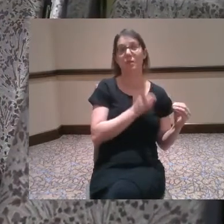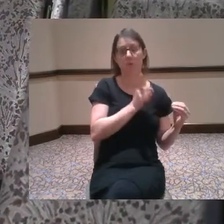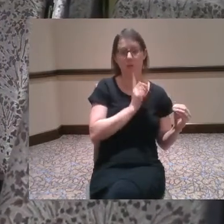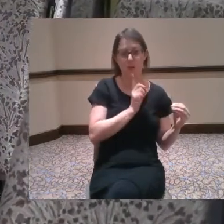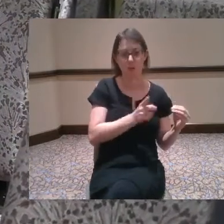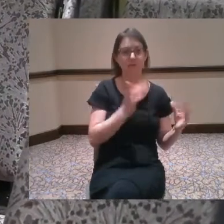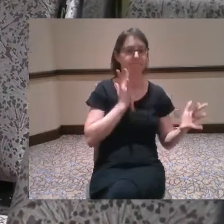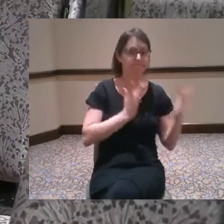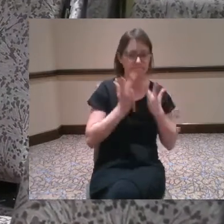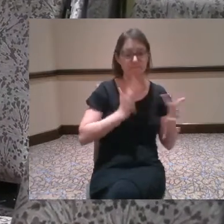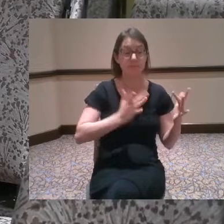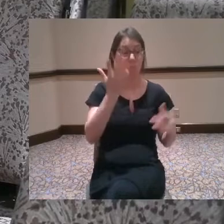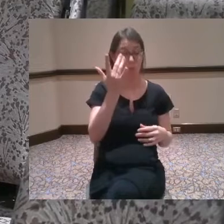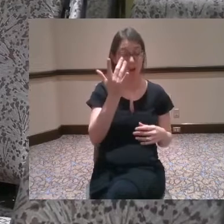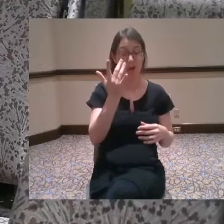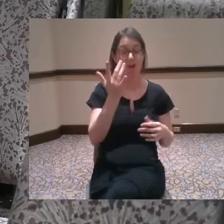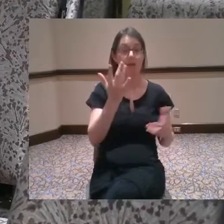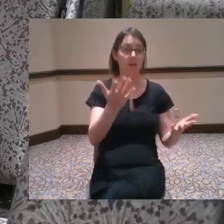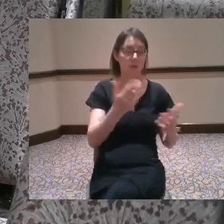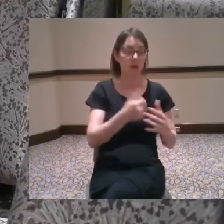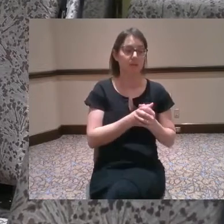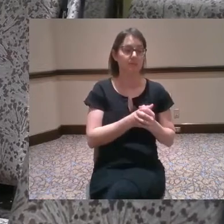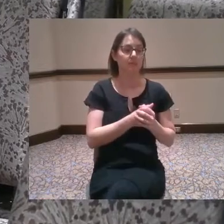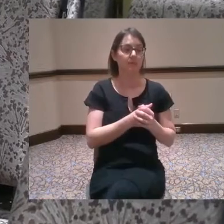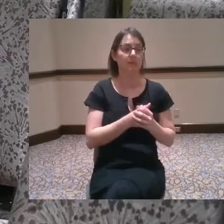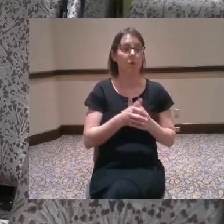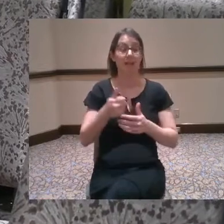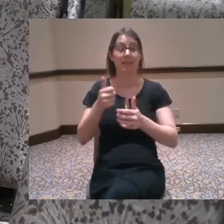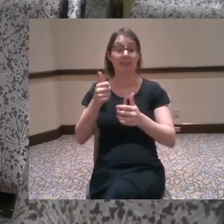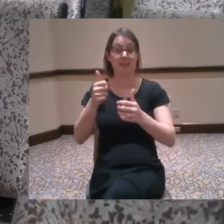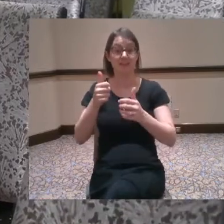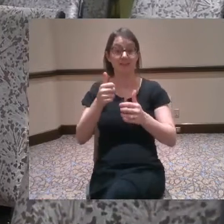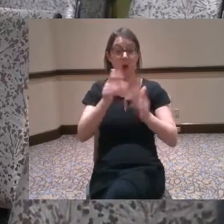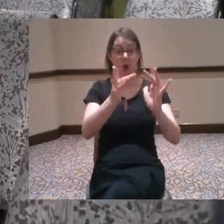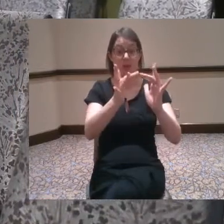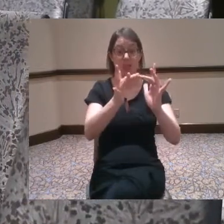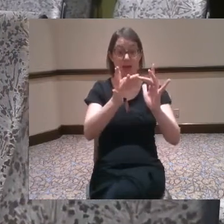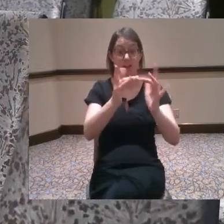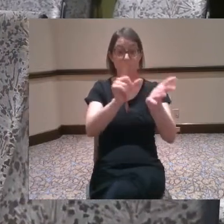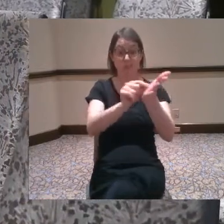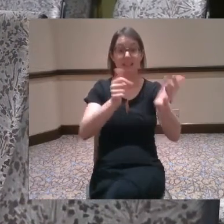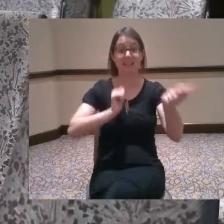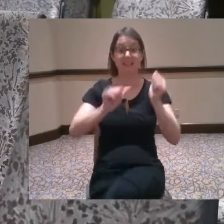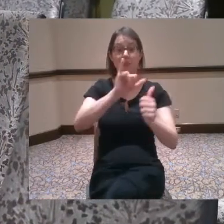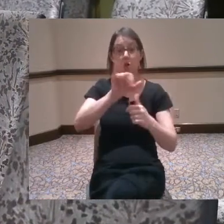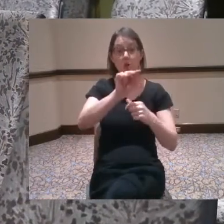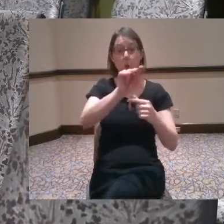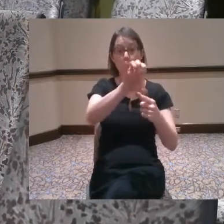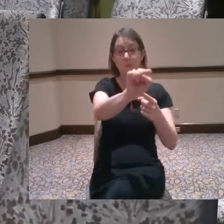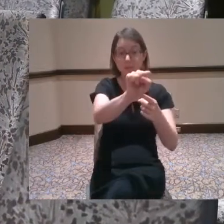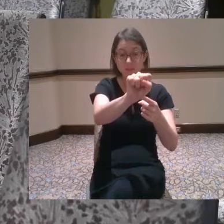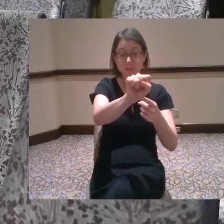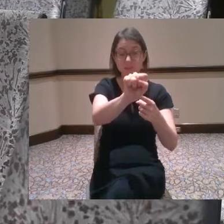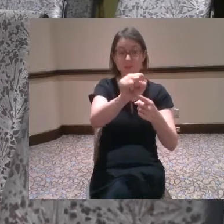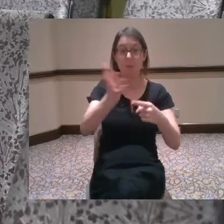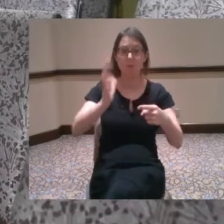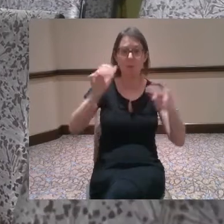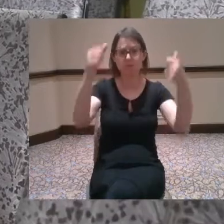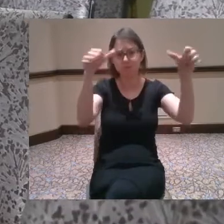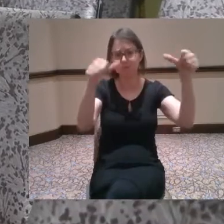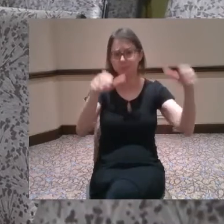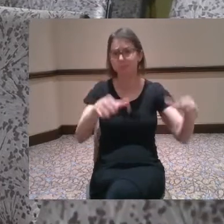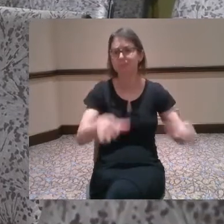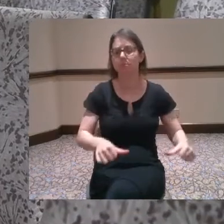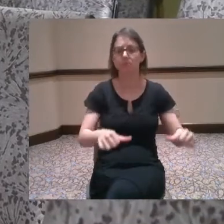because the coverage in, because Theater Jones is the coverage that they could most reliably count on, more